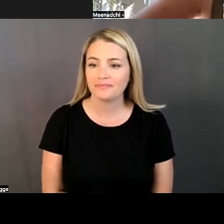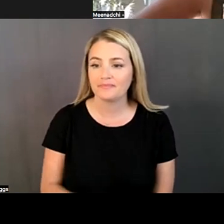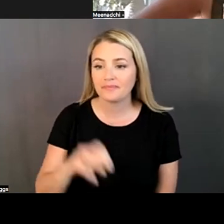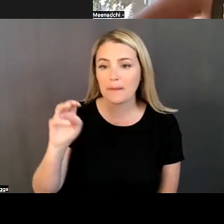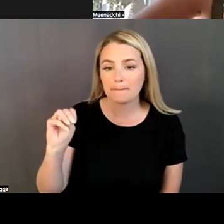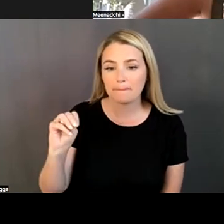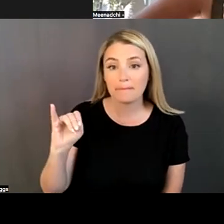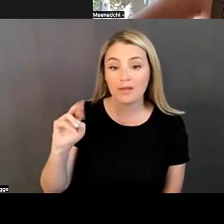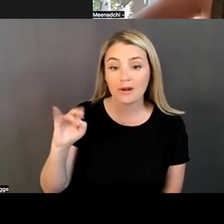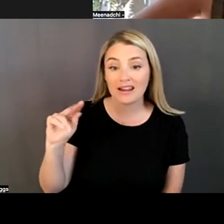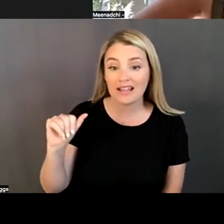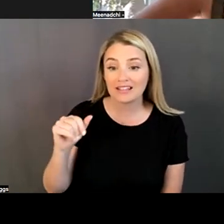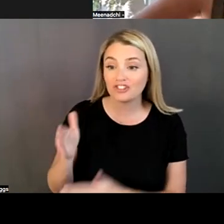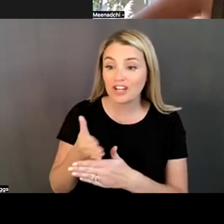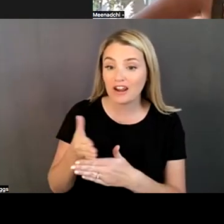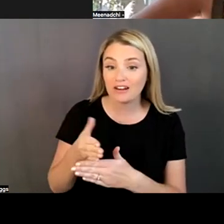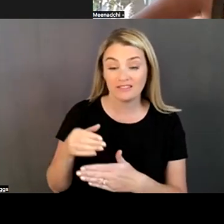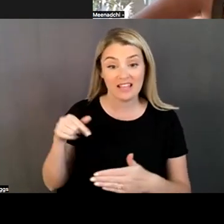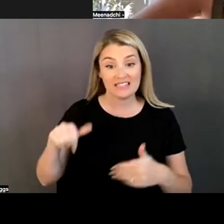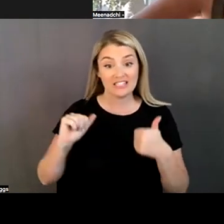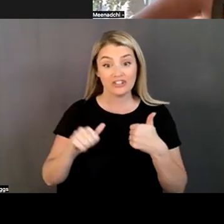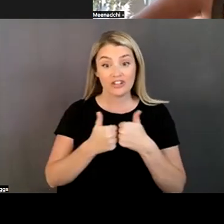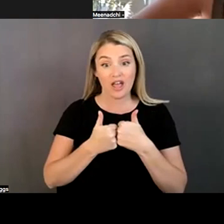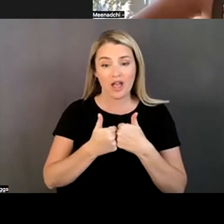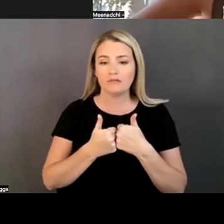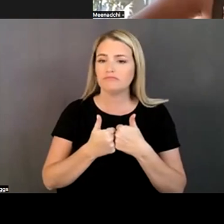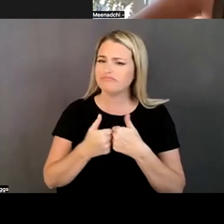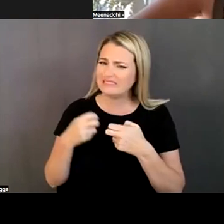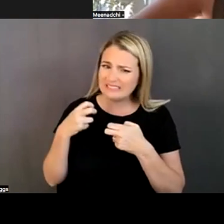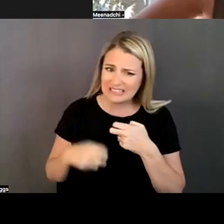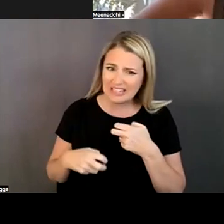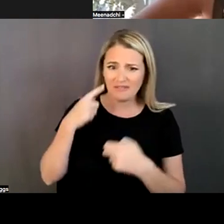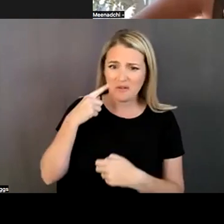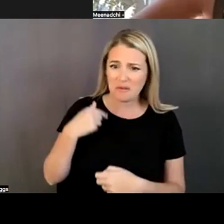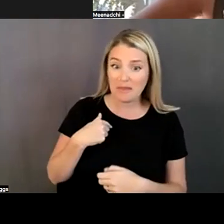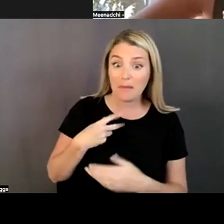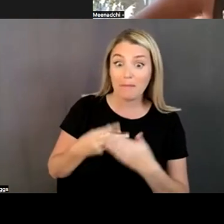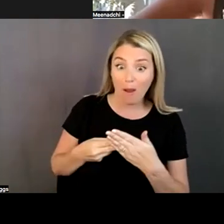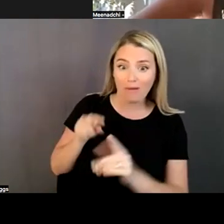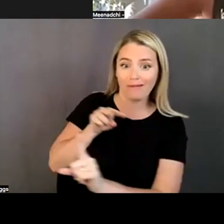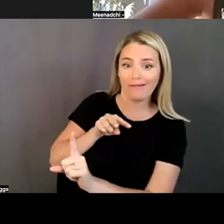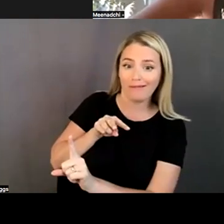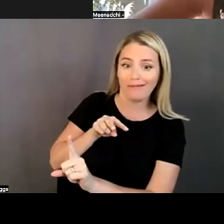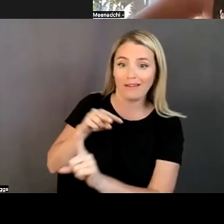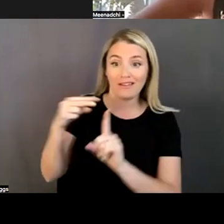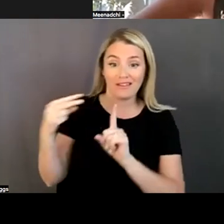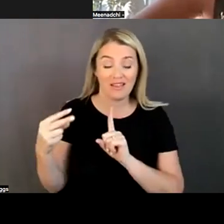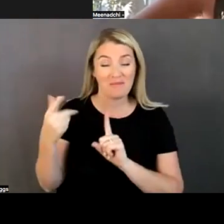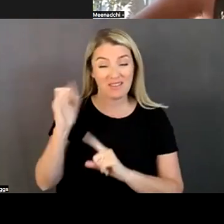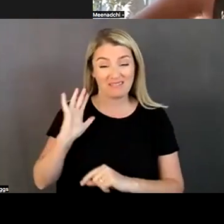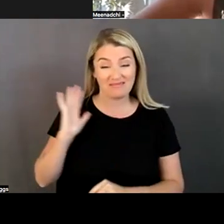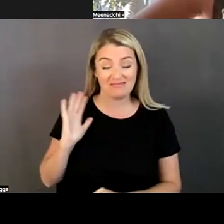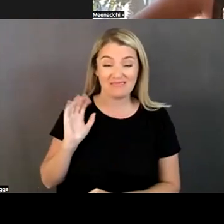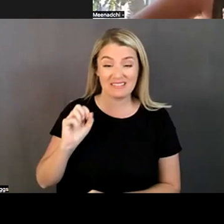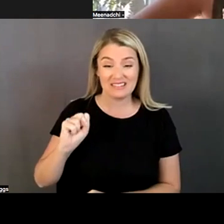Nirina shared this challenge, which actually quite difficult for me on both ends as someone who has been sexually harassed for a long